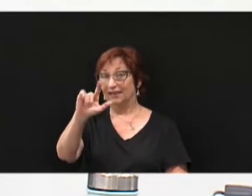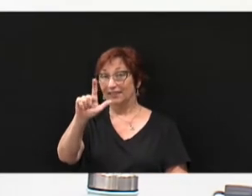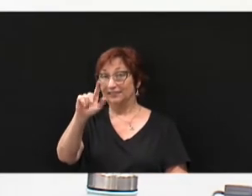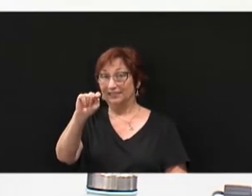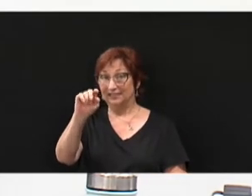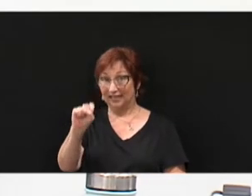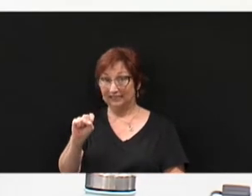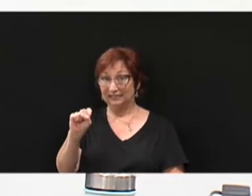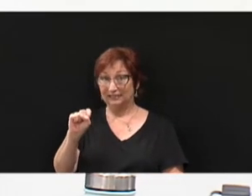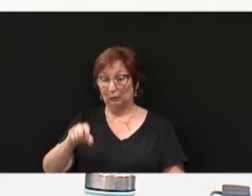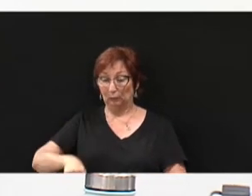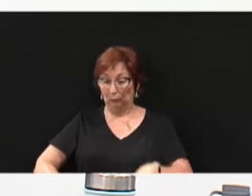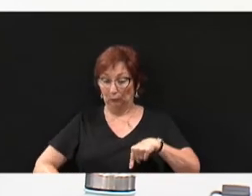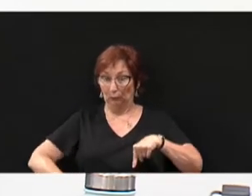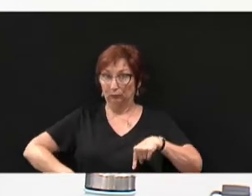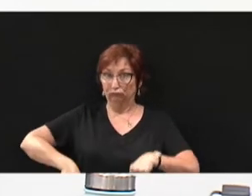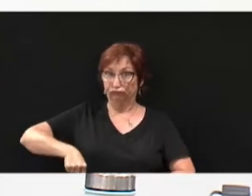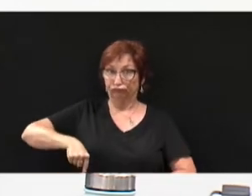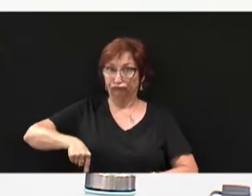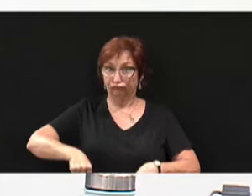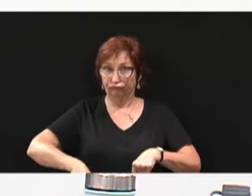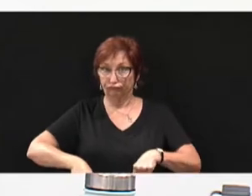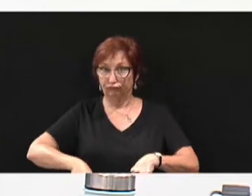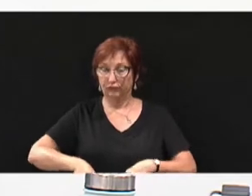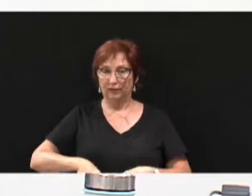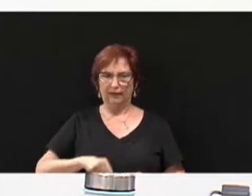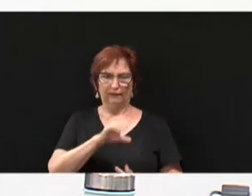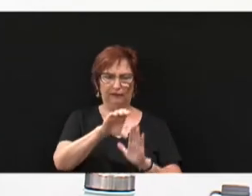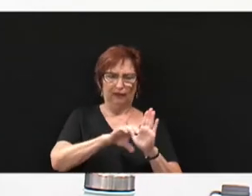right. Who are the characters in this story?